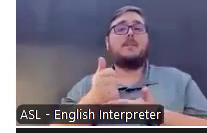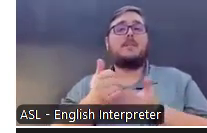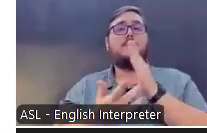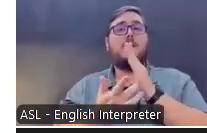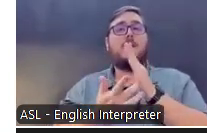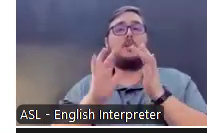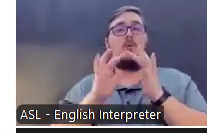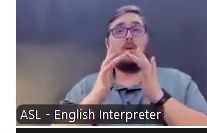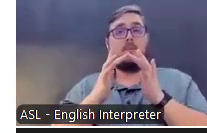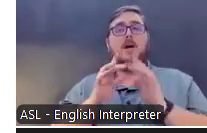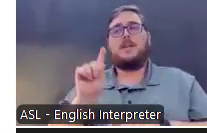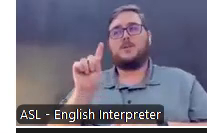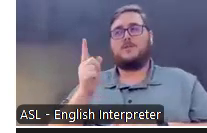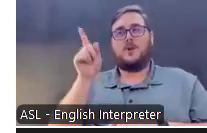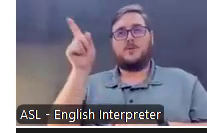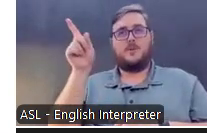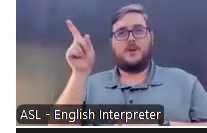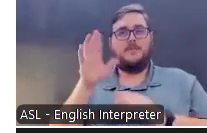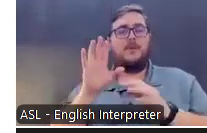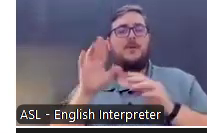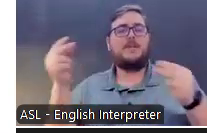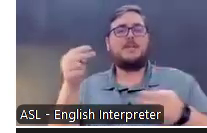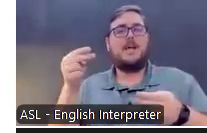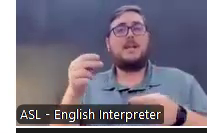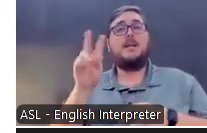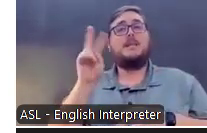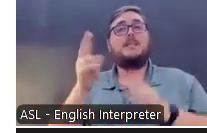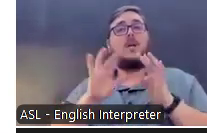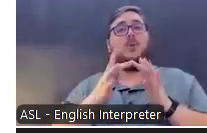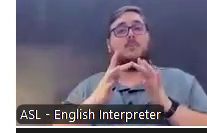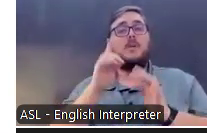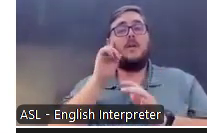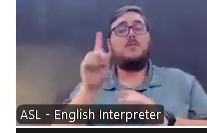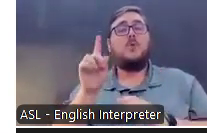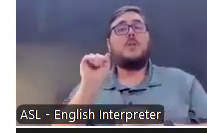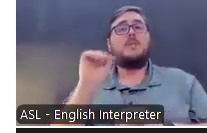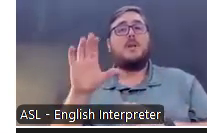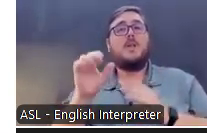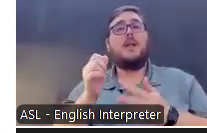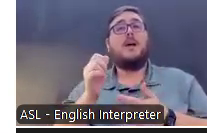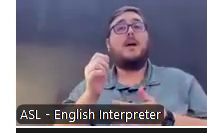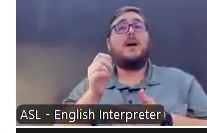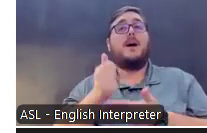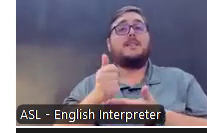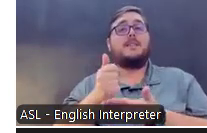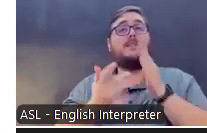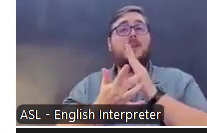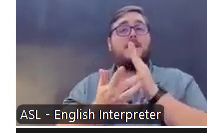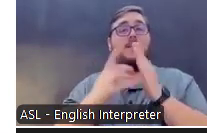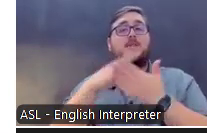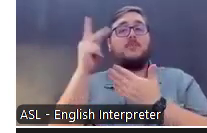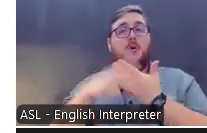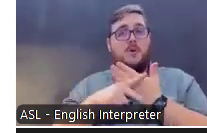on this slide. And the second website is to the South Carolina Assistive Technology Program. I encourage you to review